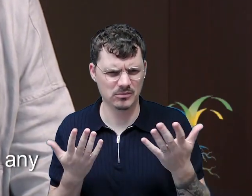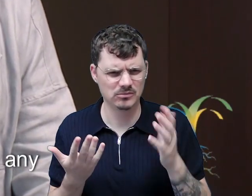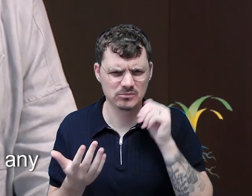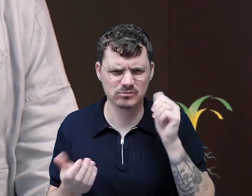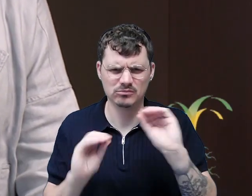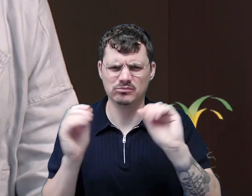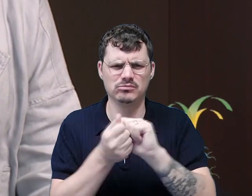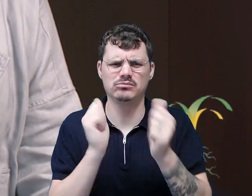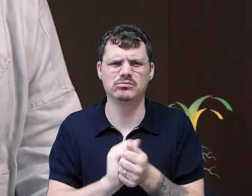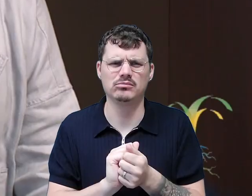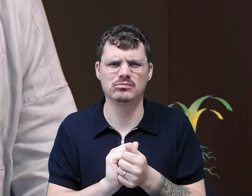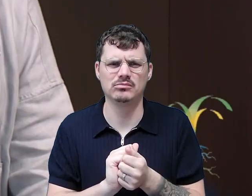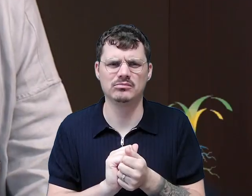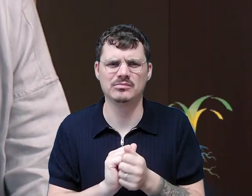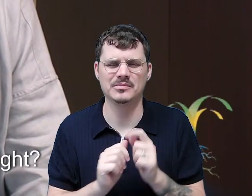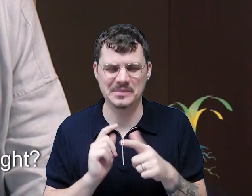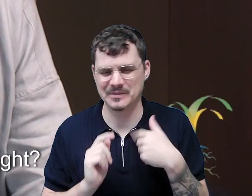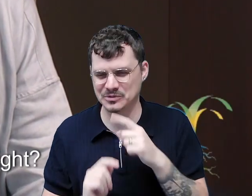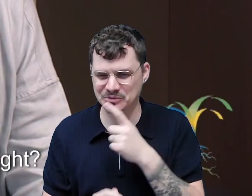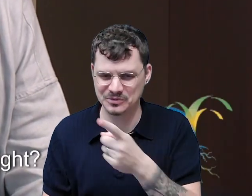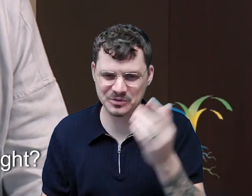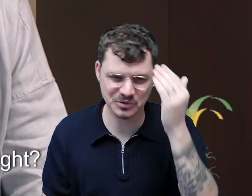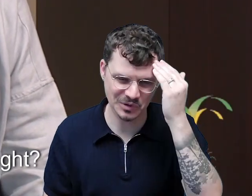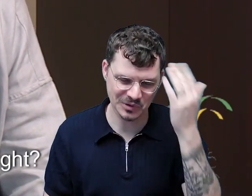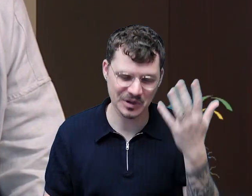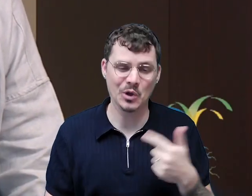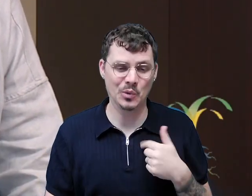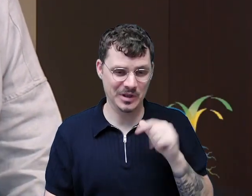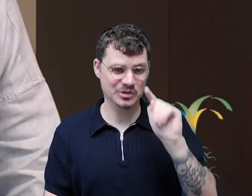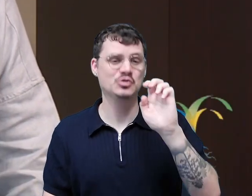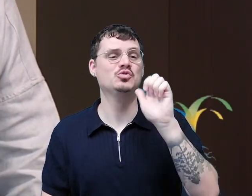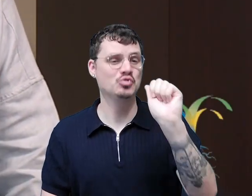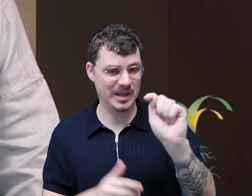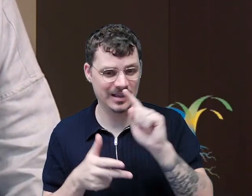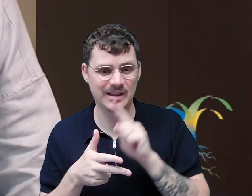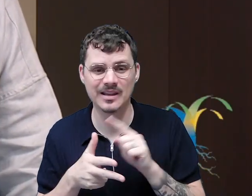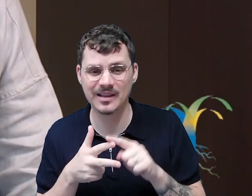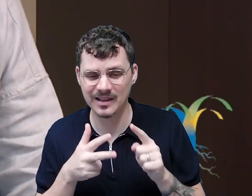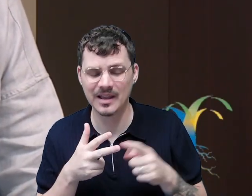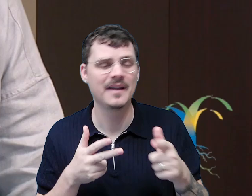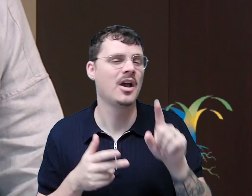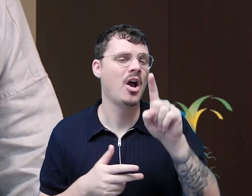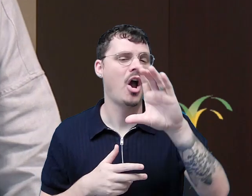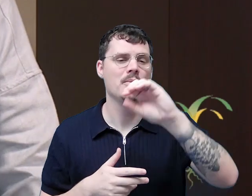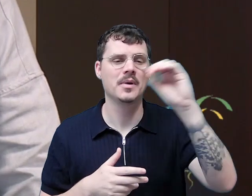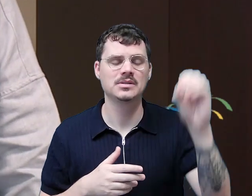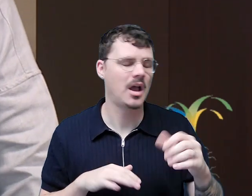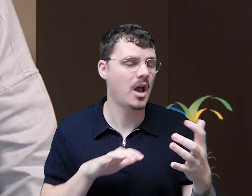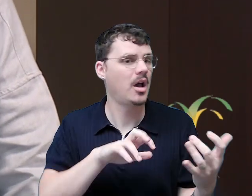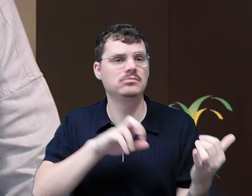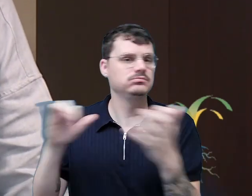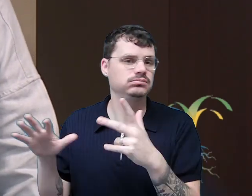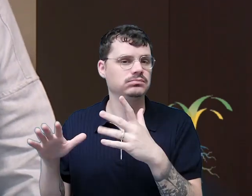is it going to make any difference? You already know the answer, right? We treated all of it, and he was